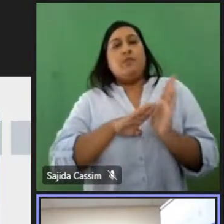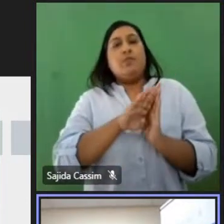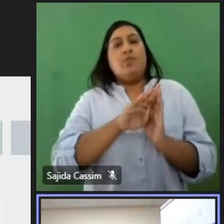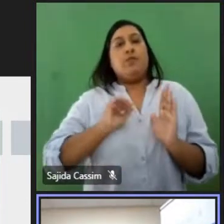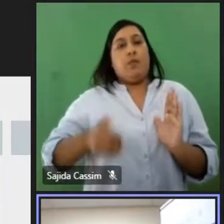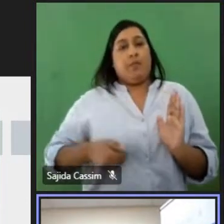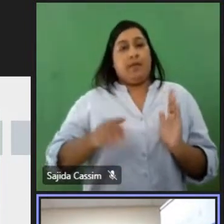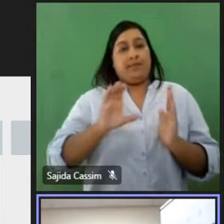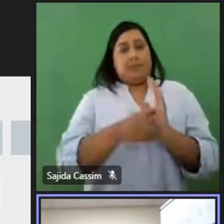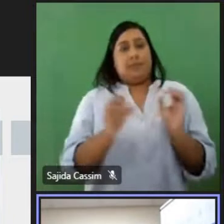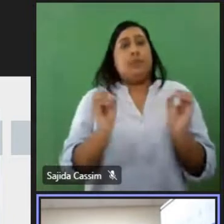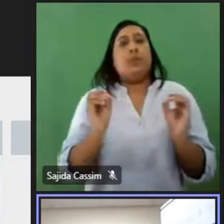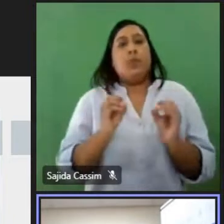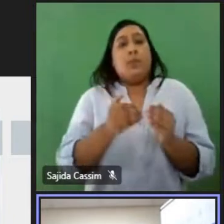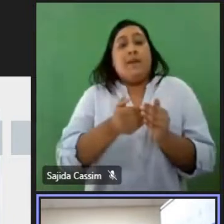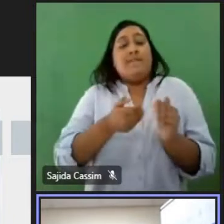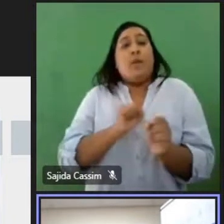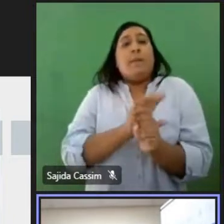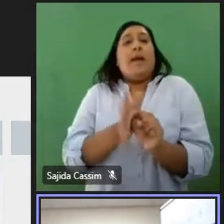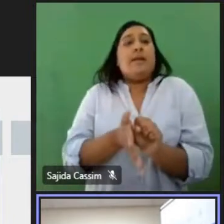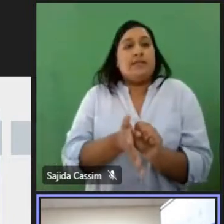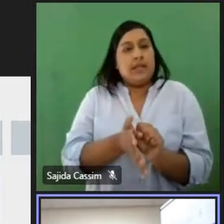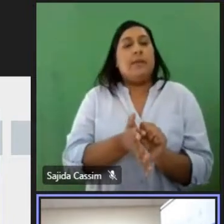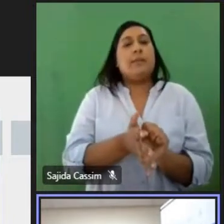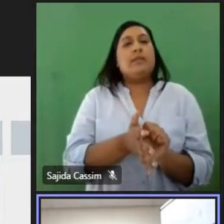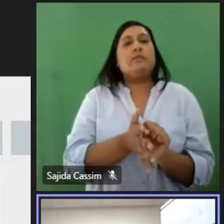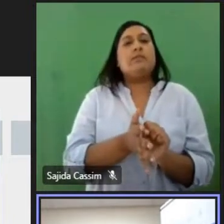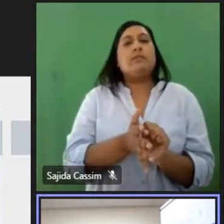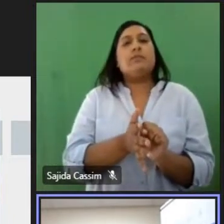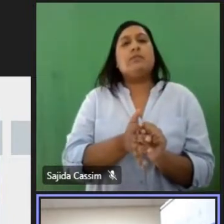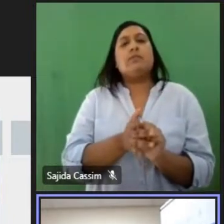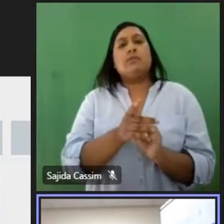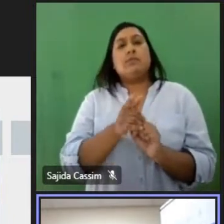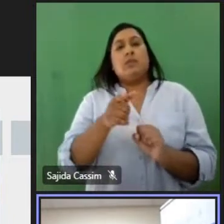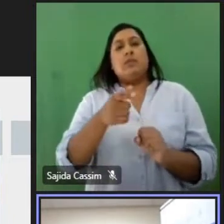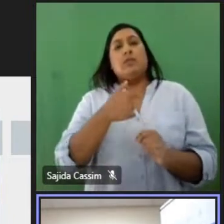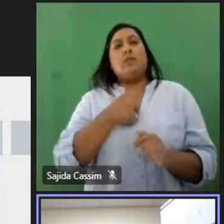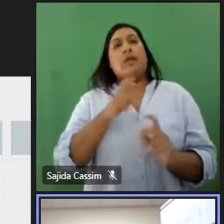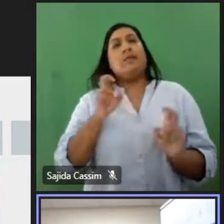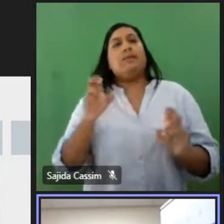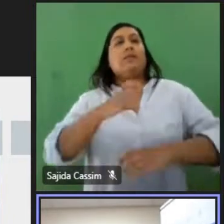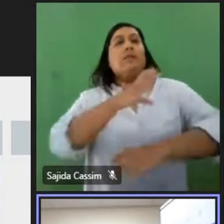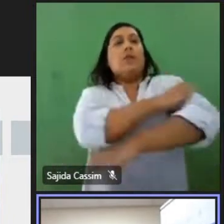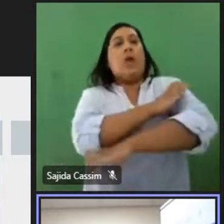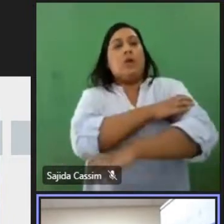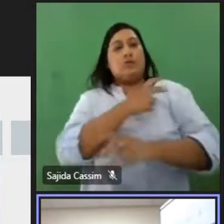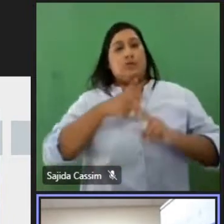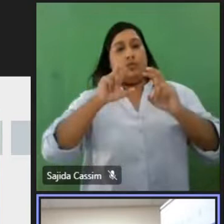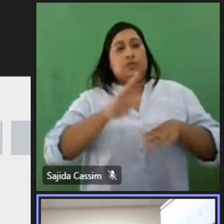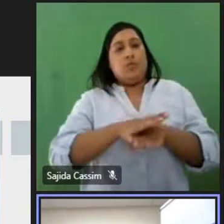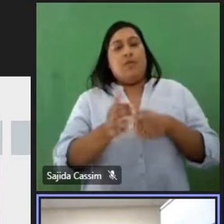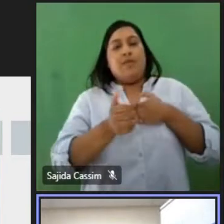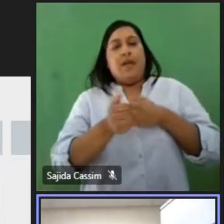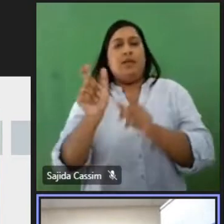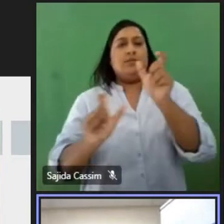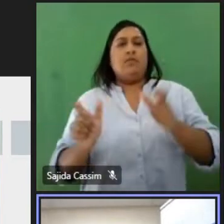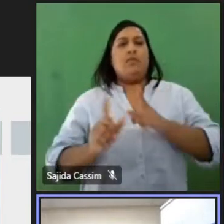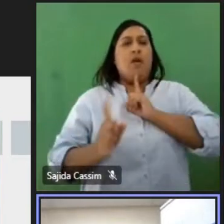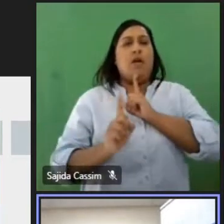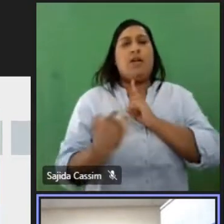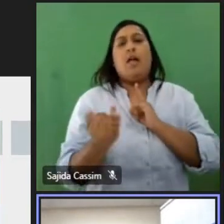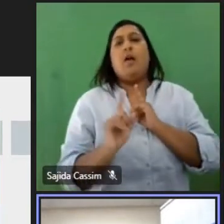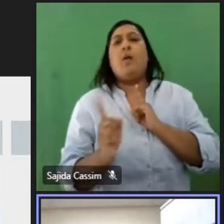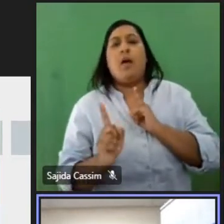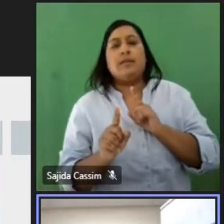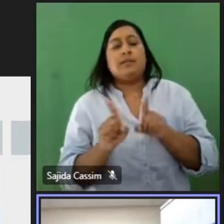disabilities prior to the pandemic, which we could approach for this study, and then use the same kind of